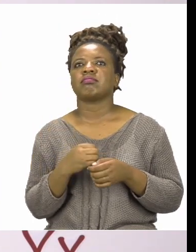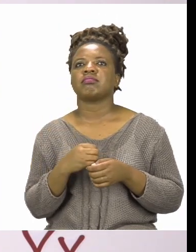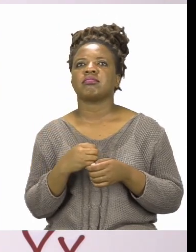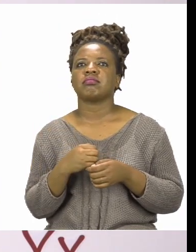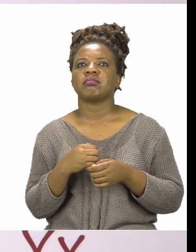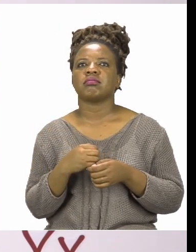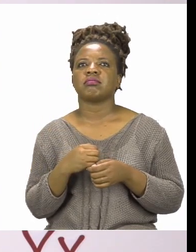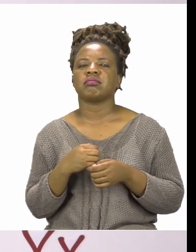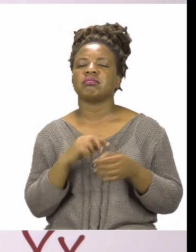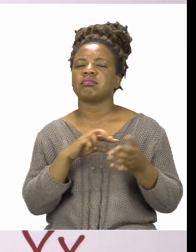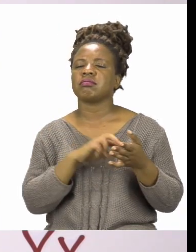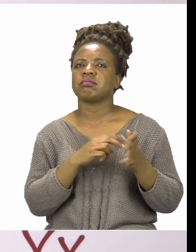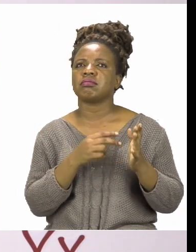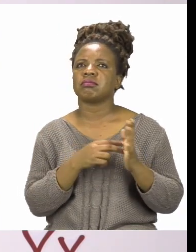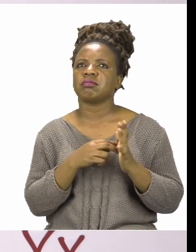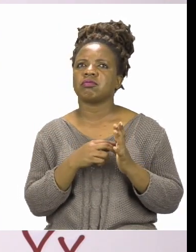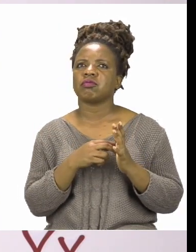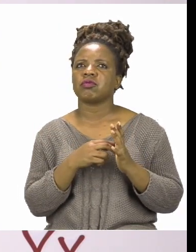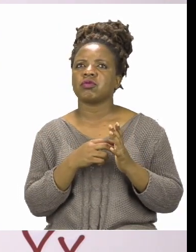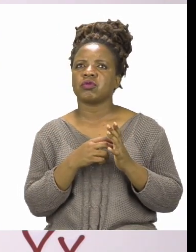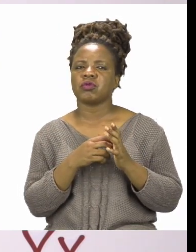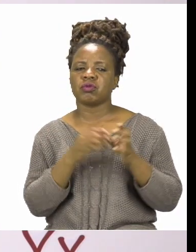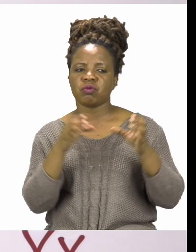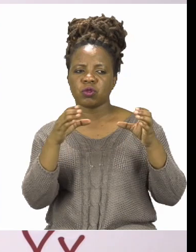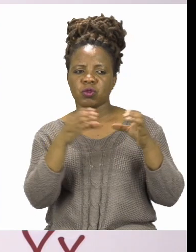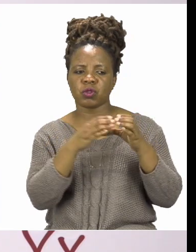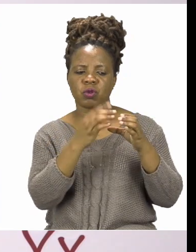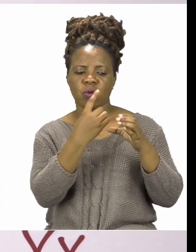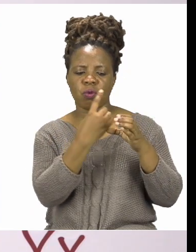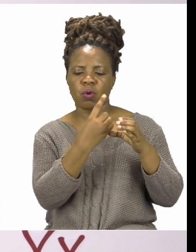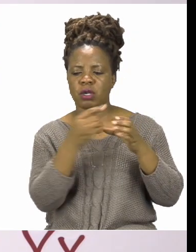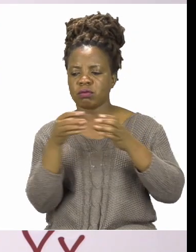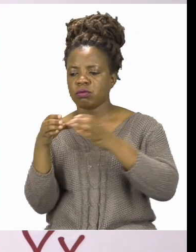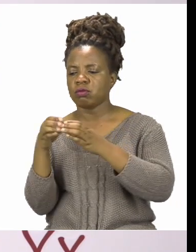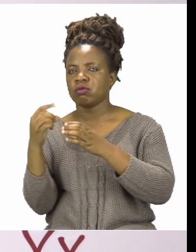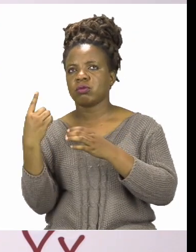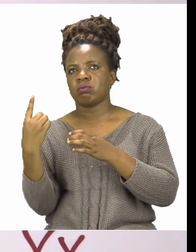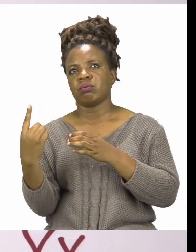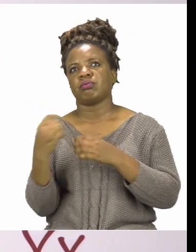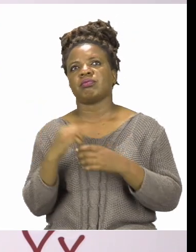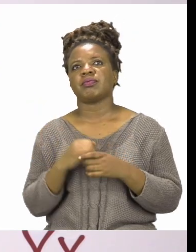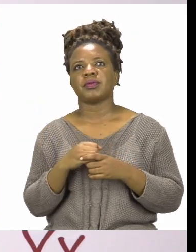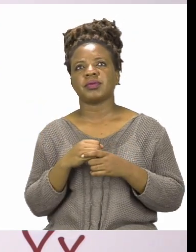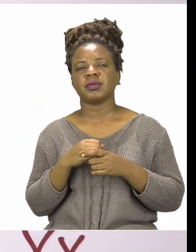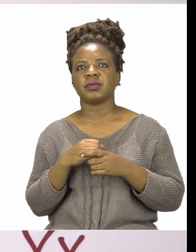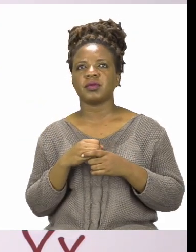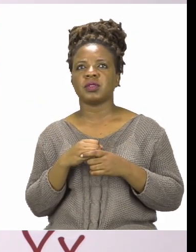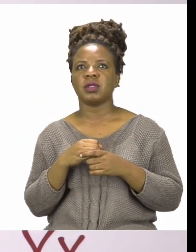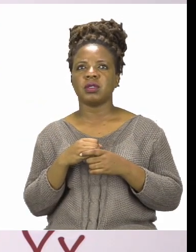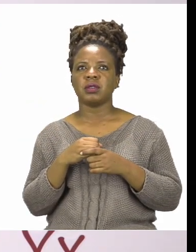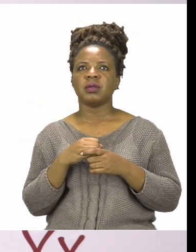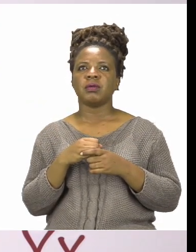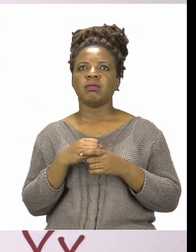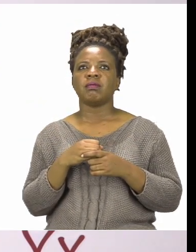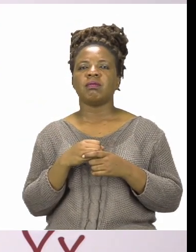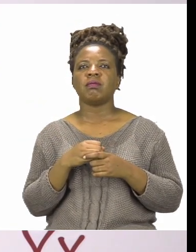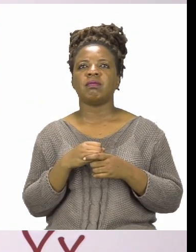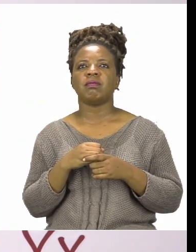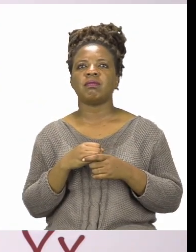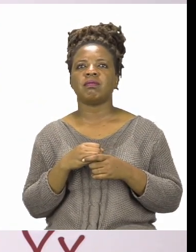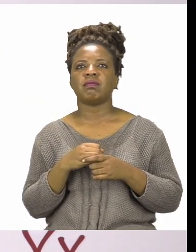So that means we have shared equally our answer, and since we have shared equally our